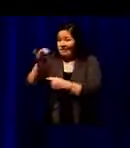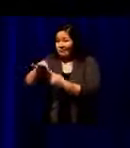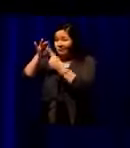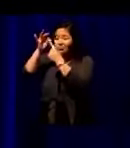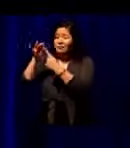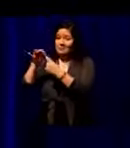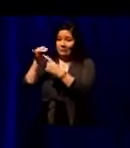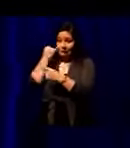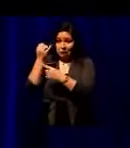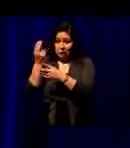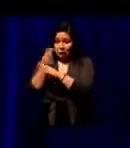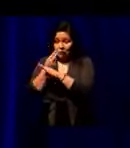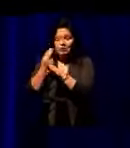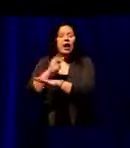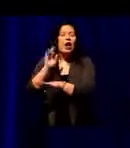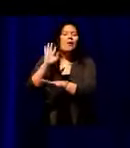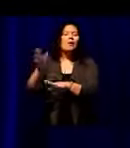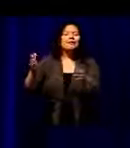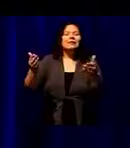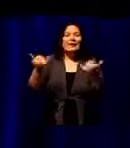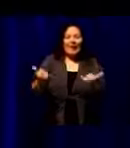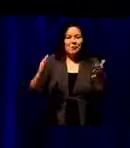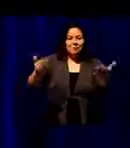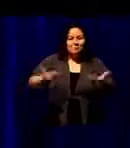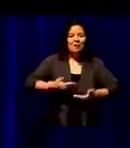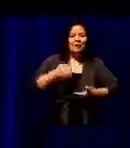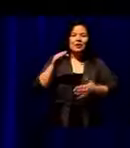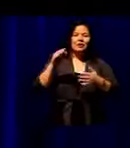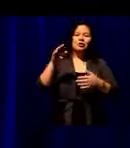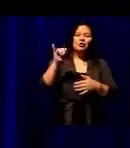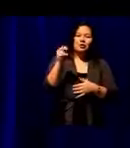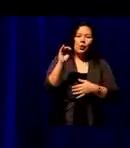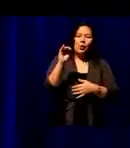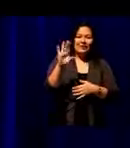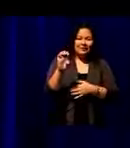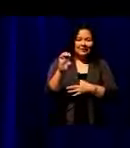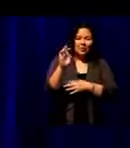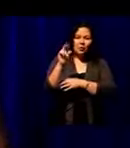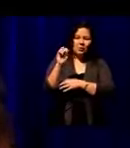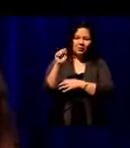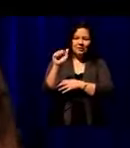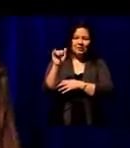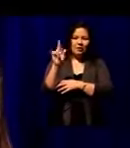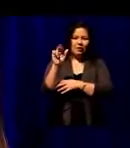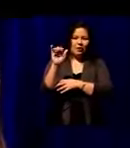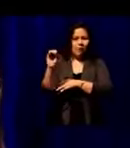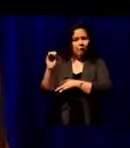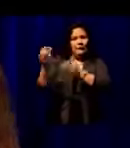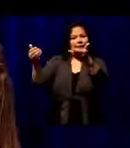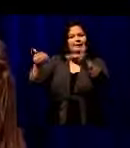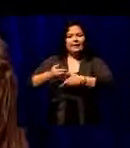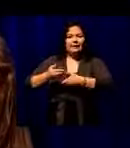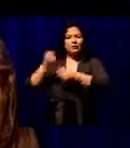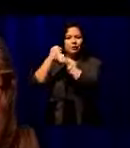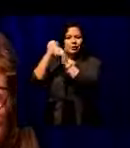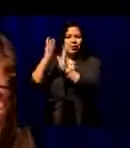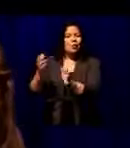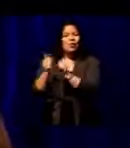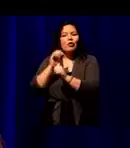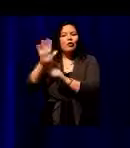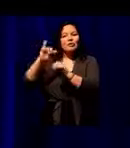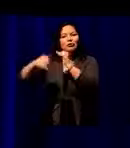subscribers, I would like to introduce Joyce Rosario, our guest curator, with her international